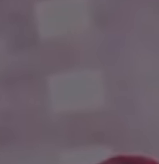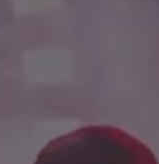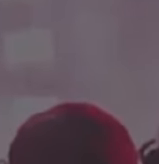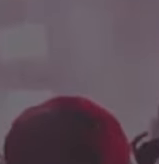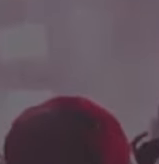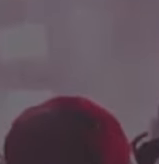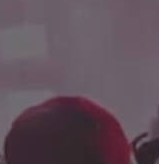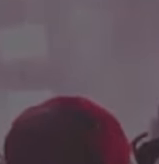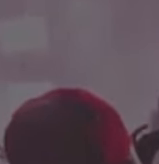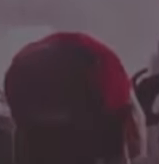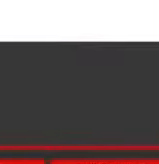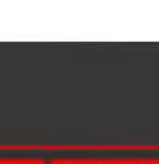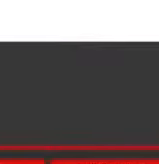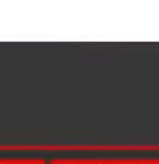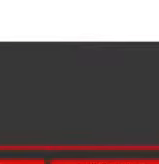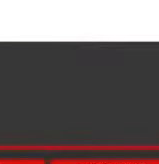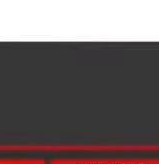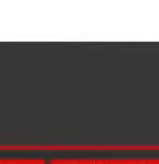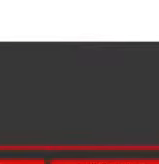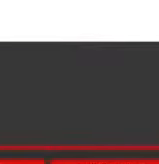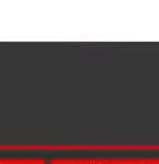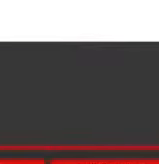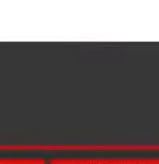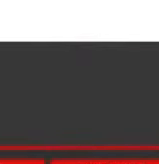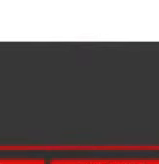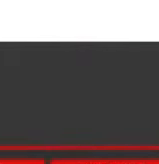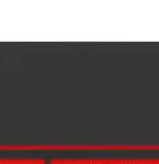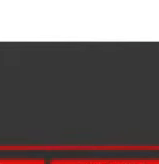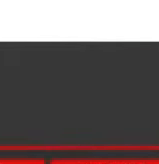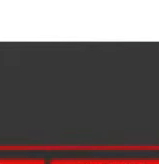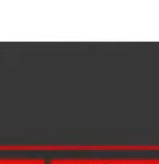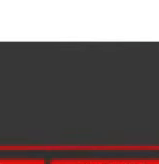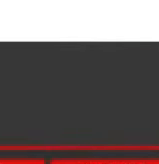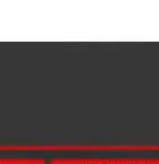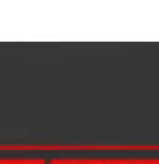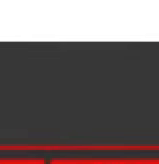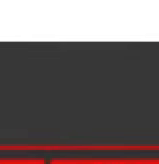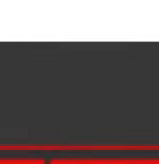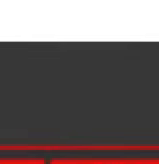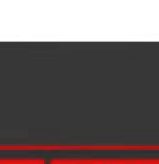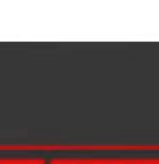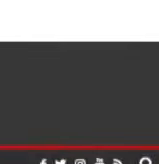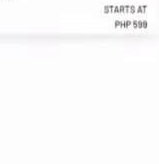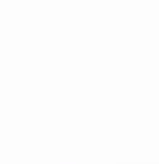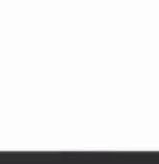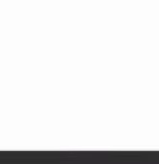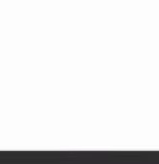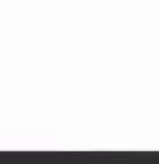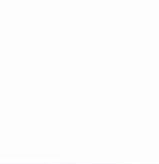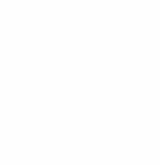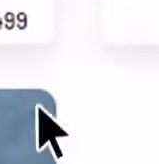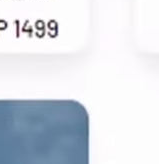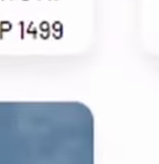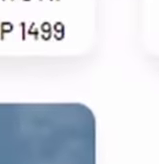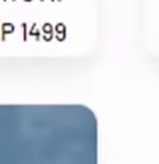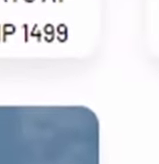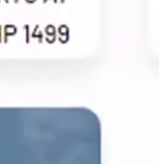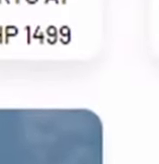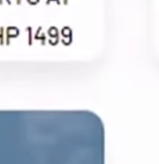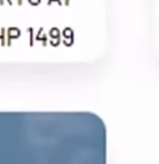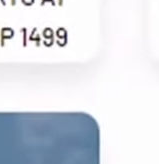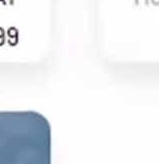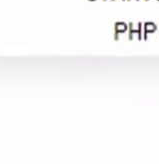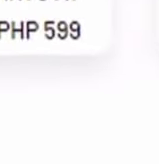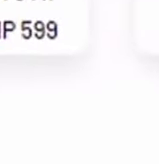page. Enter your login details. On the home page, scroll down to see event options. You may choose to buy a ticket bundle for